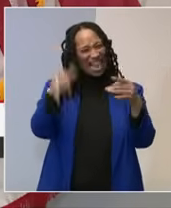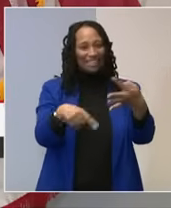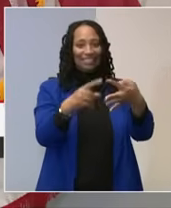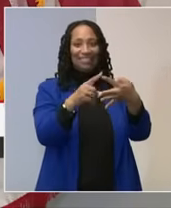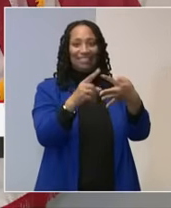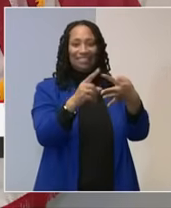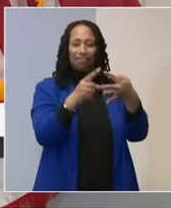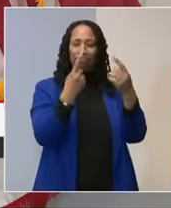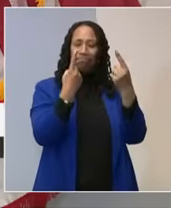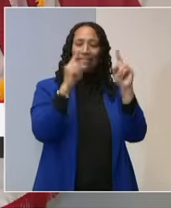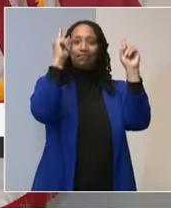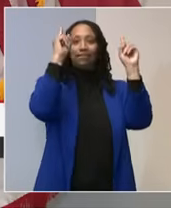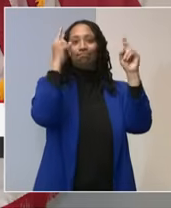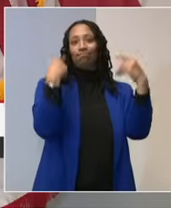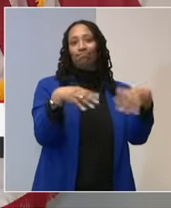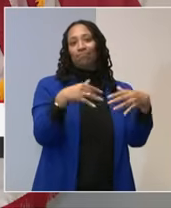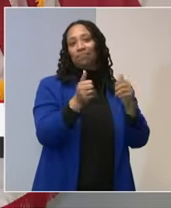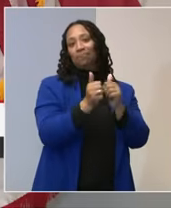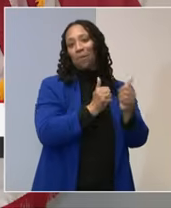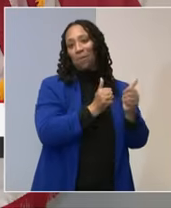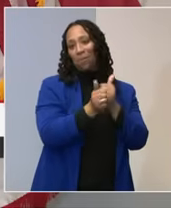Yep.